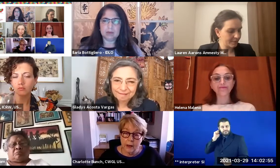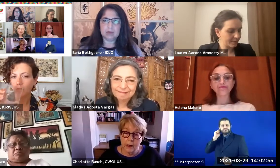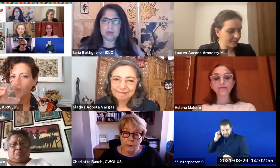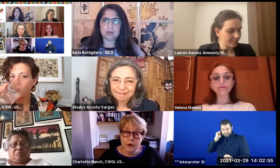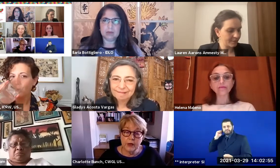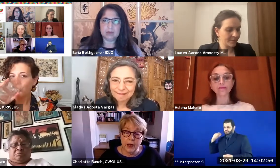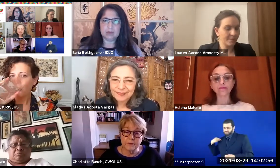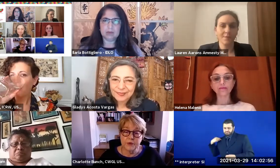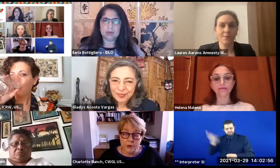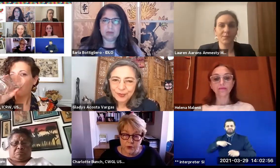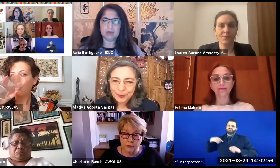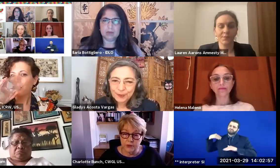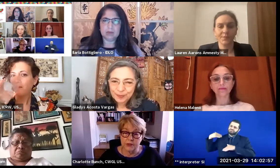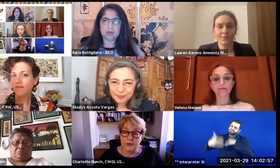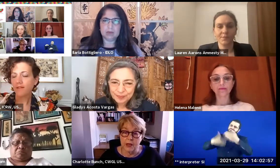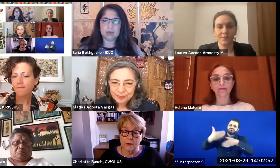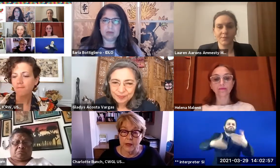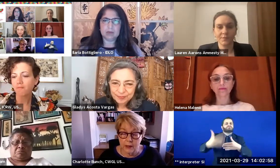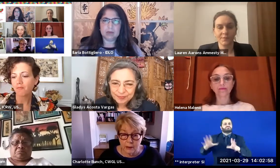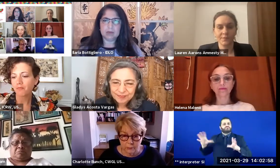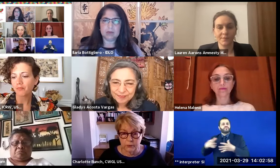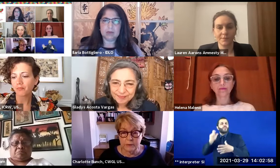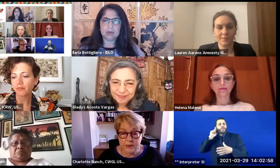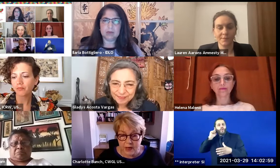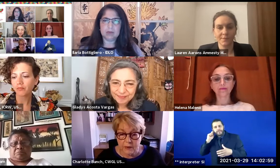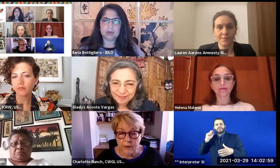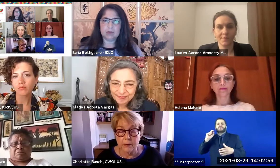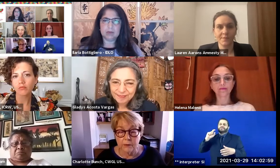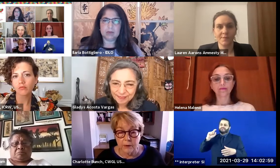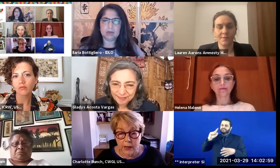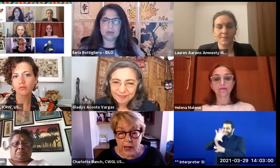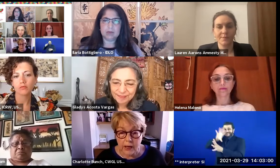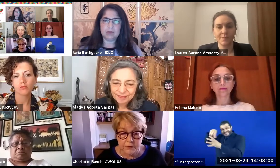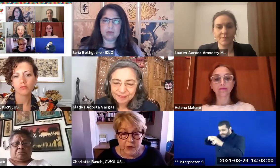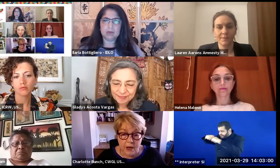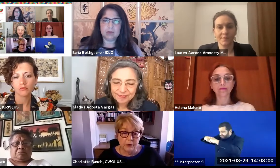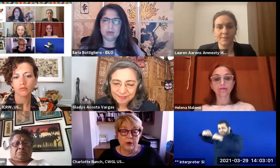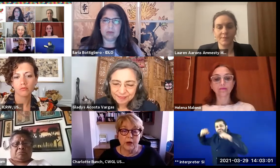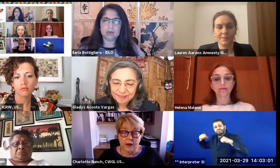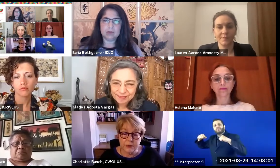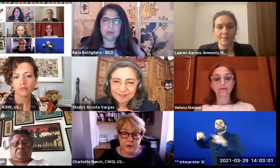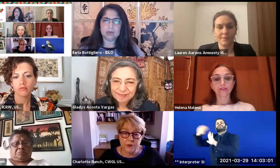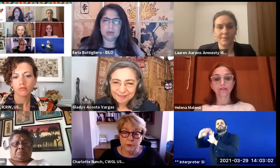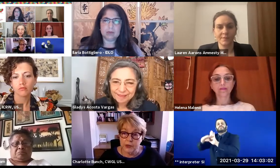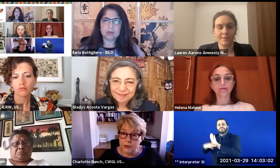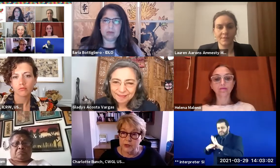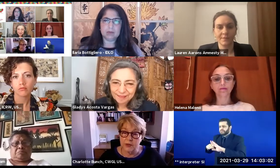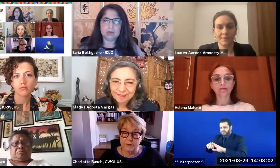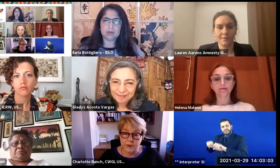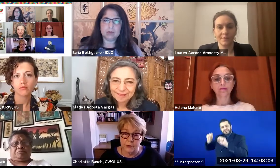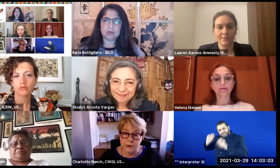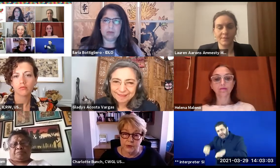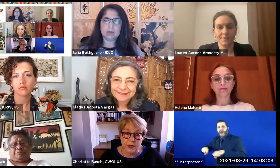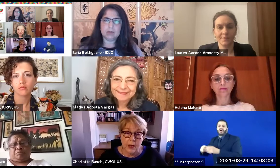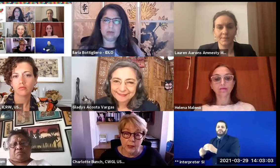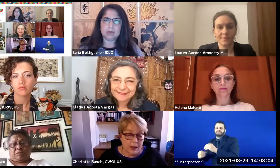way, we would have such a richness. Not only would we be saving their lives, but we would have such a richness